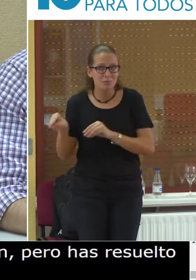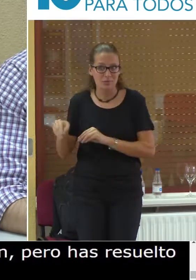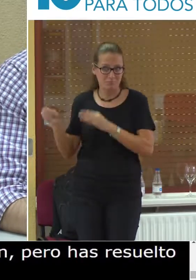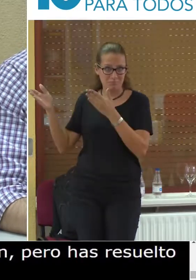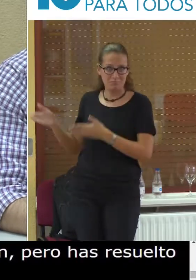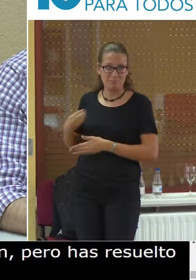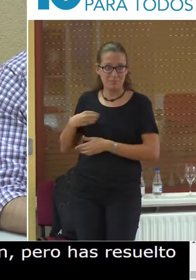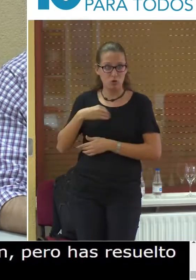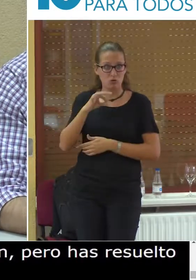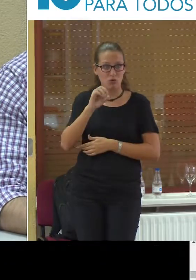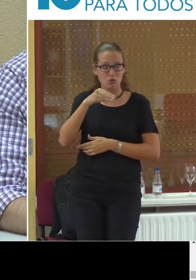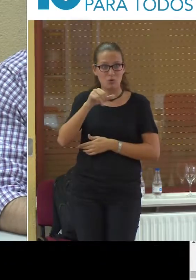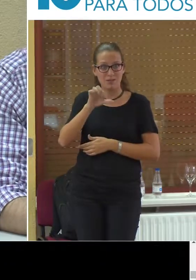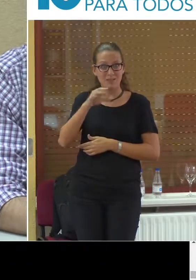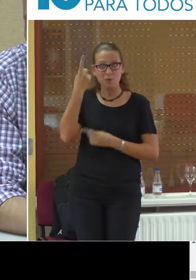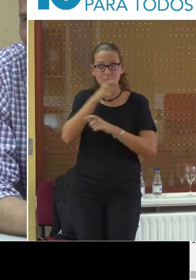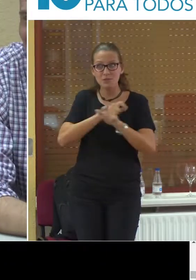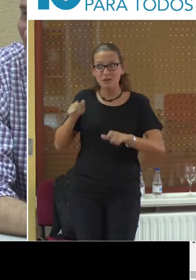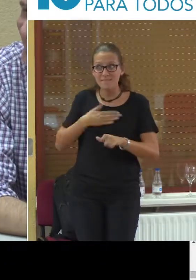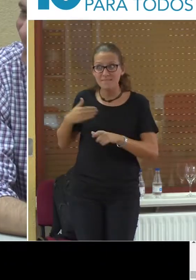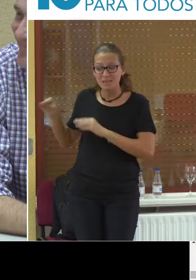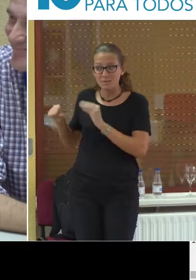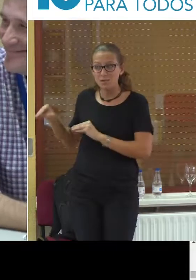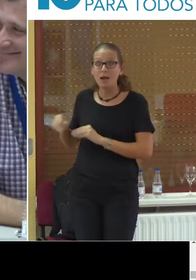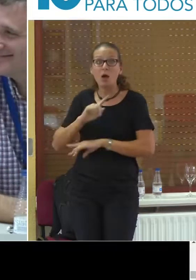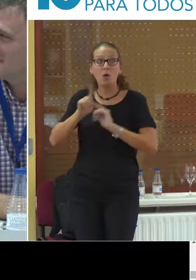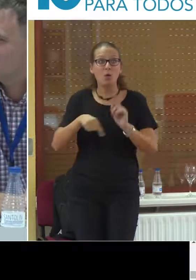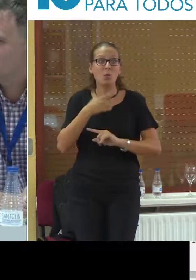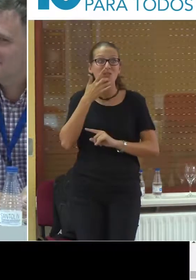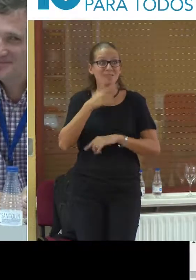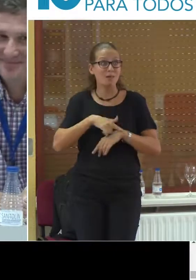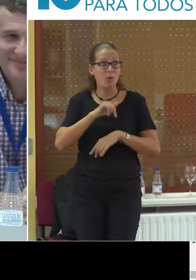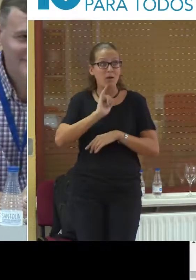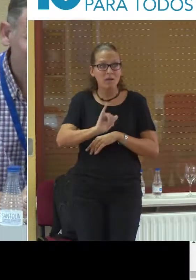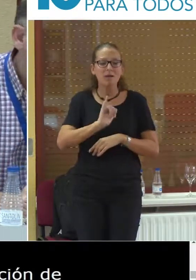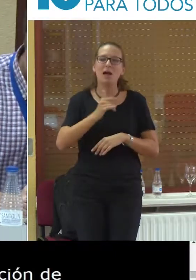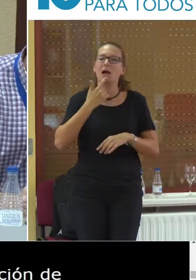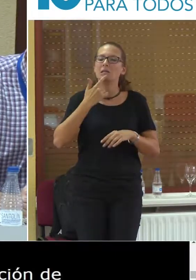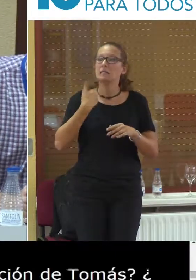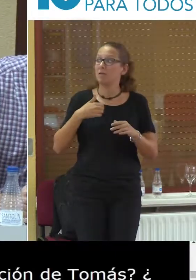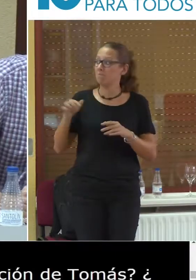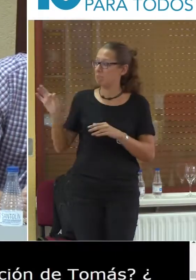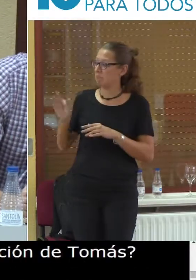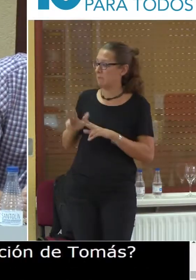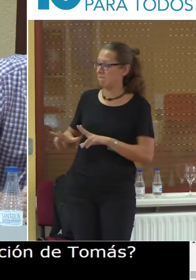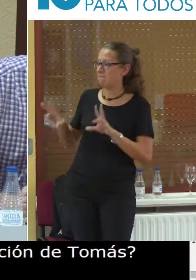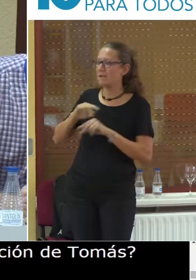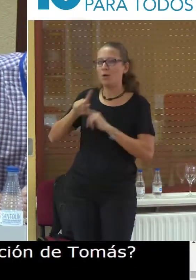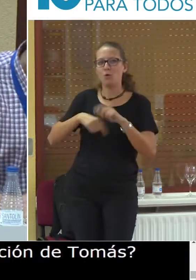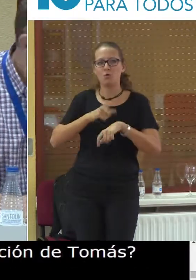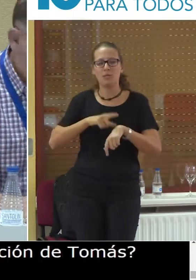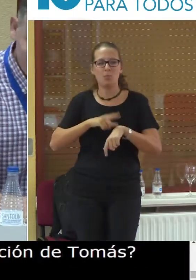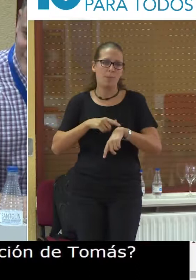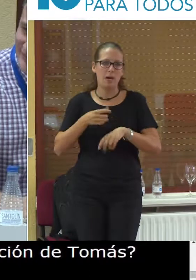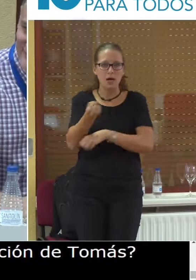about Tomas's presentation? Would anyone like to ask something later on? At the end of the forum panel, we might